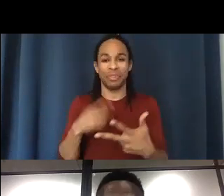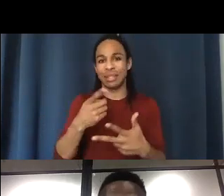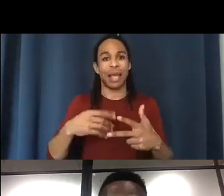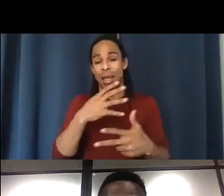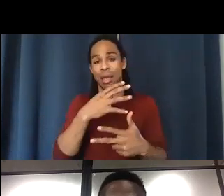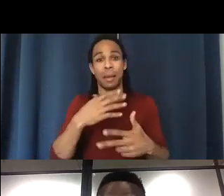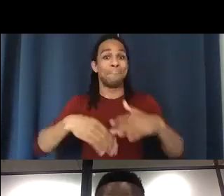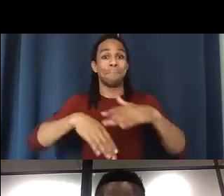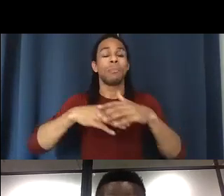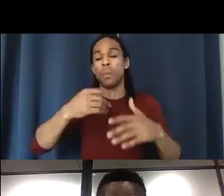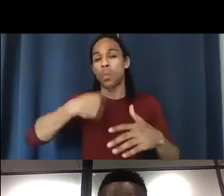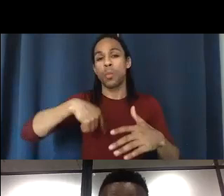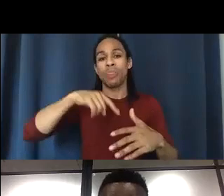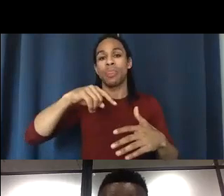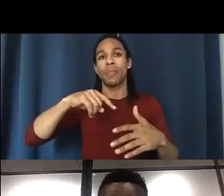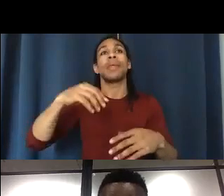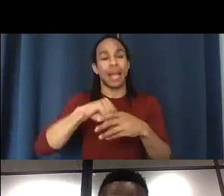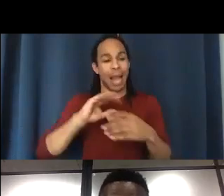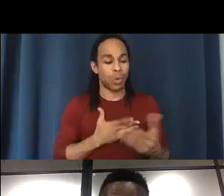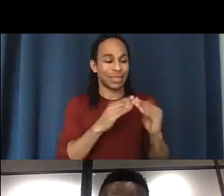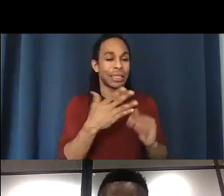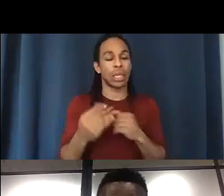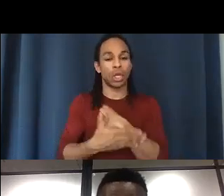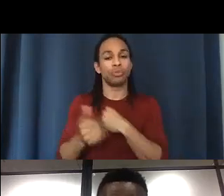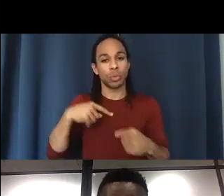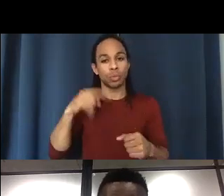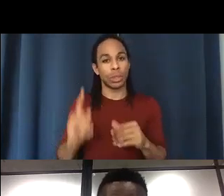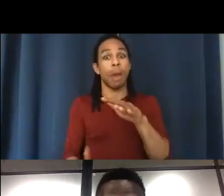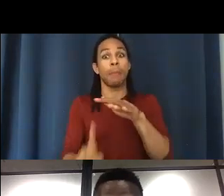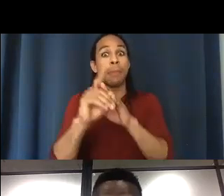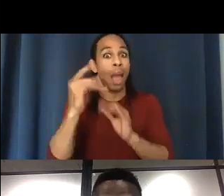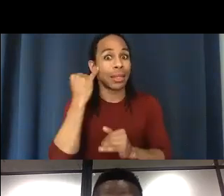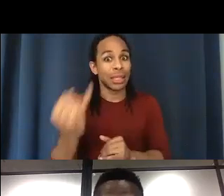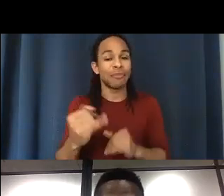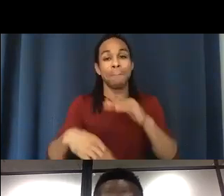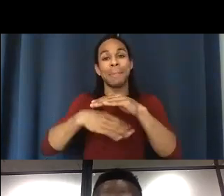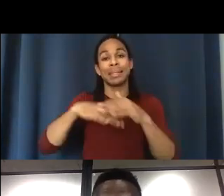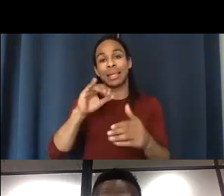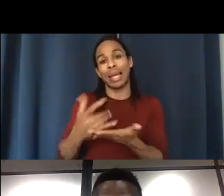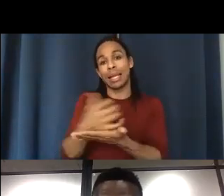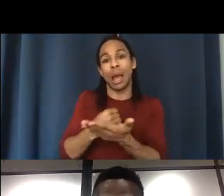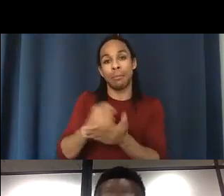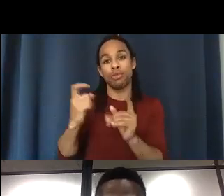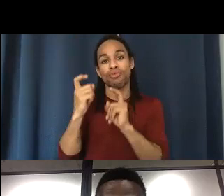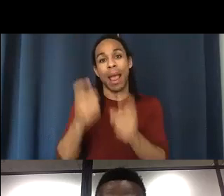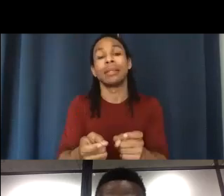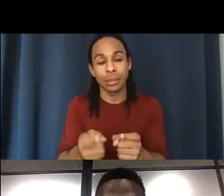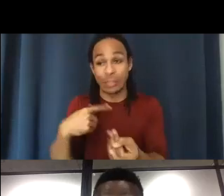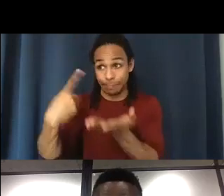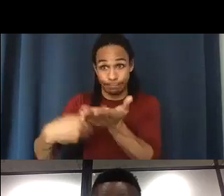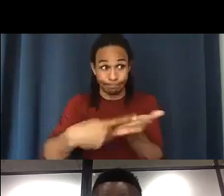grants in our cities and in our countries. And lastly, we also assist